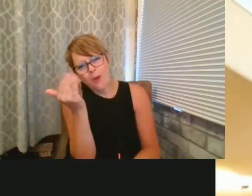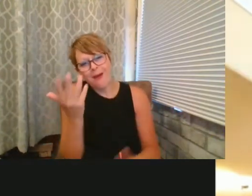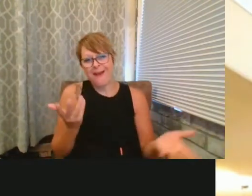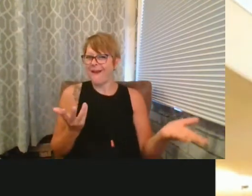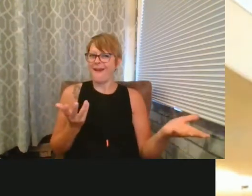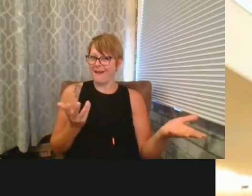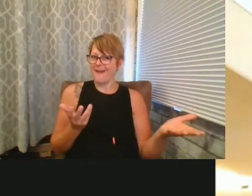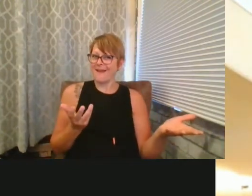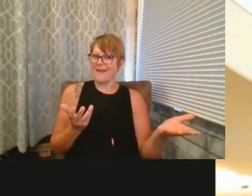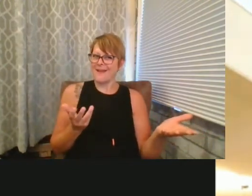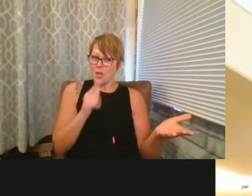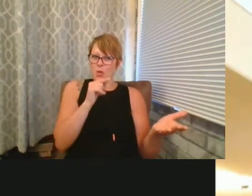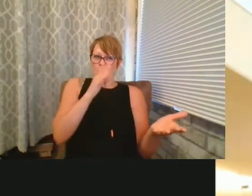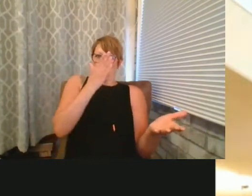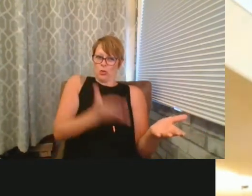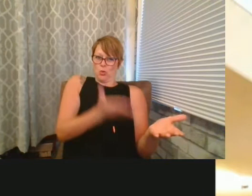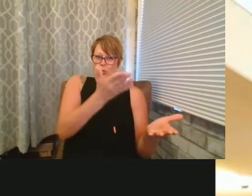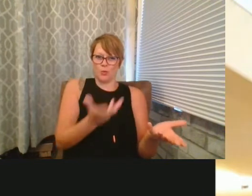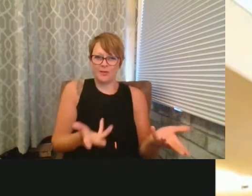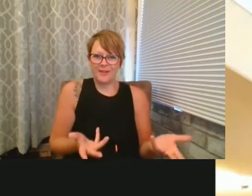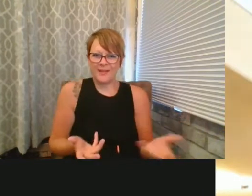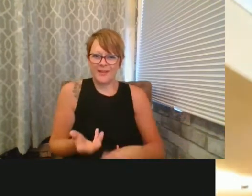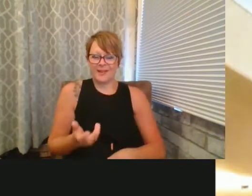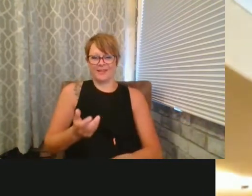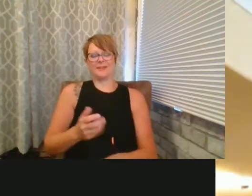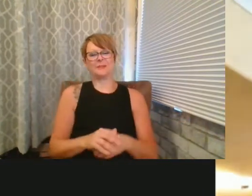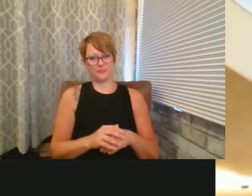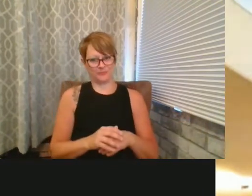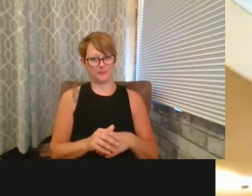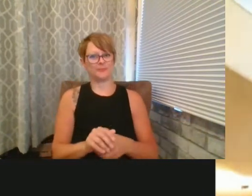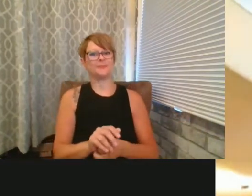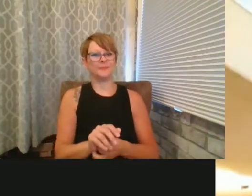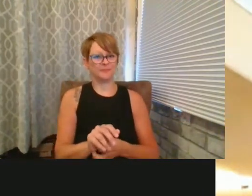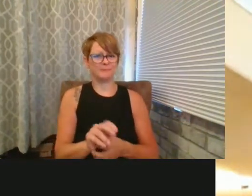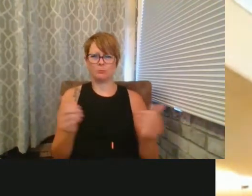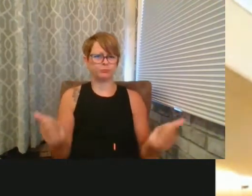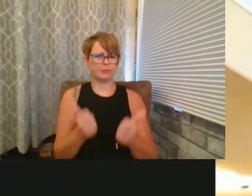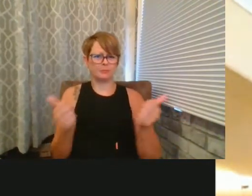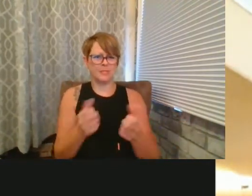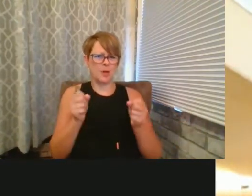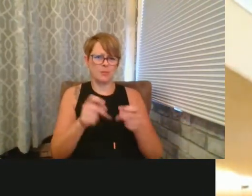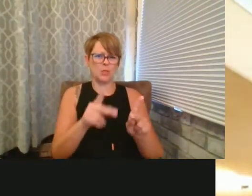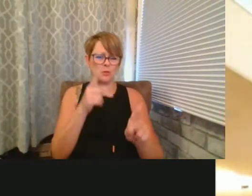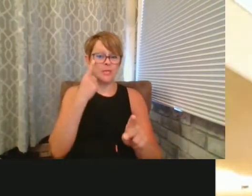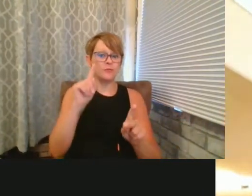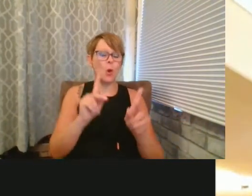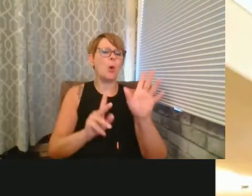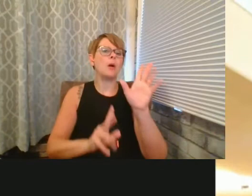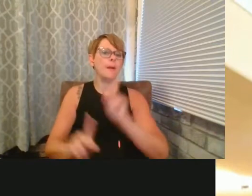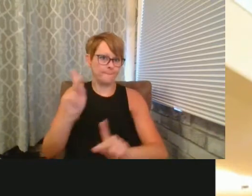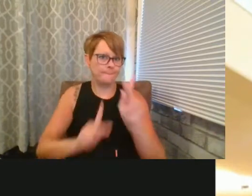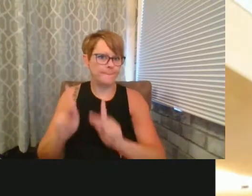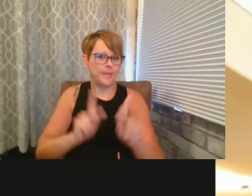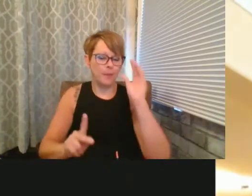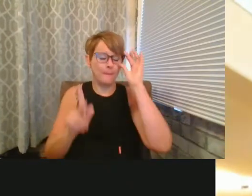There's, the sea, the world is big. There's plenty of opportunities for everybody to try different things. Mm-hmm. People will go back